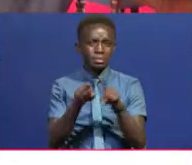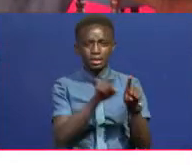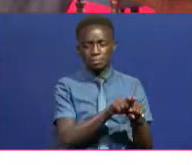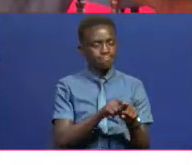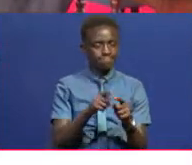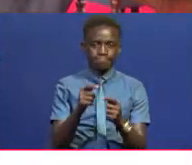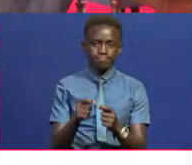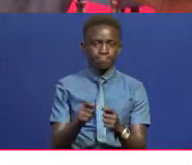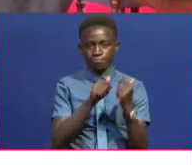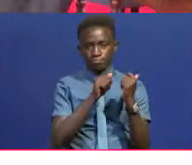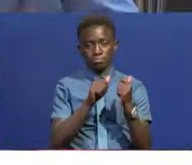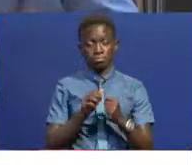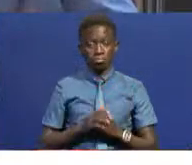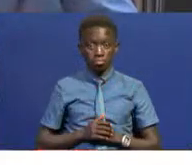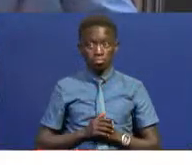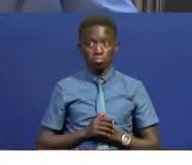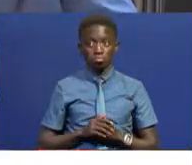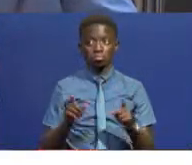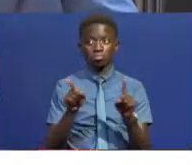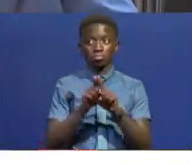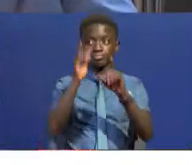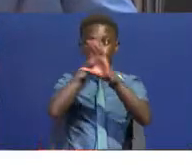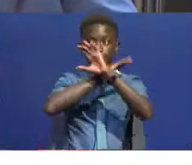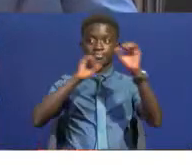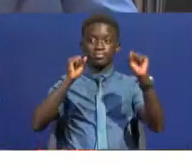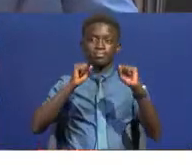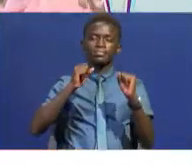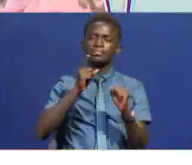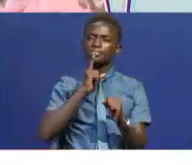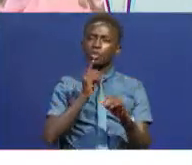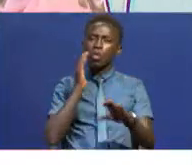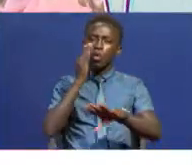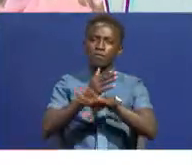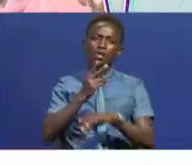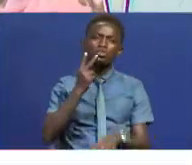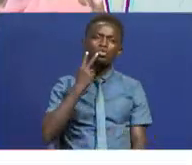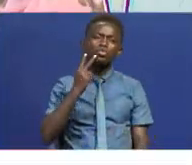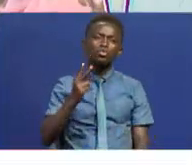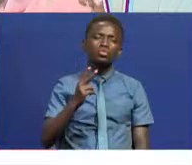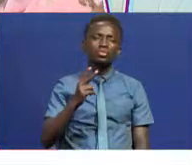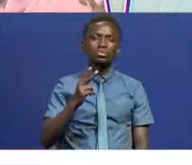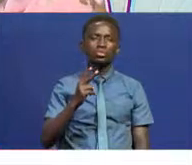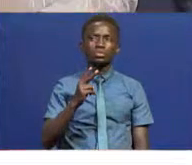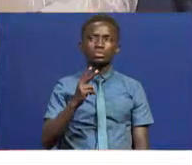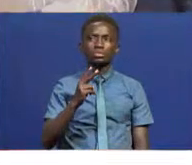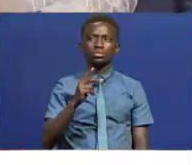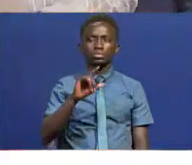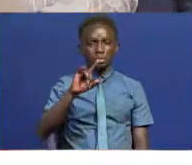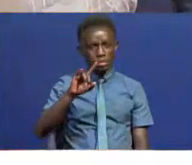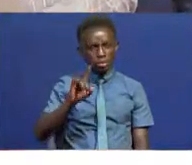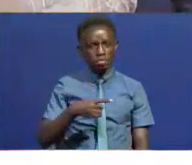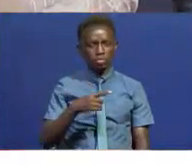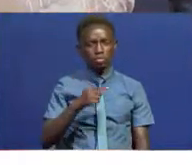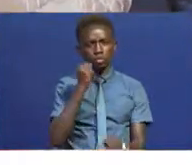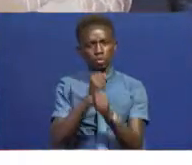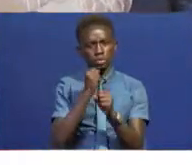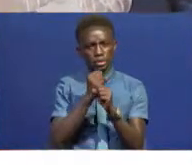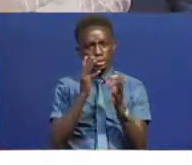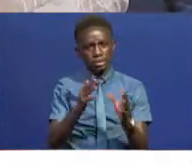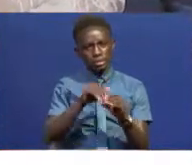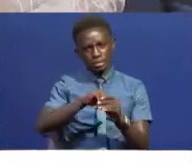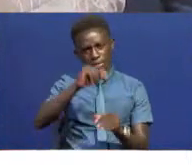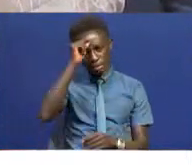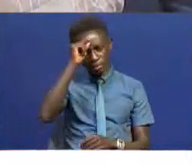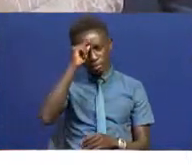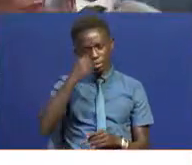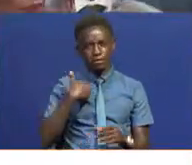president reading a riot act to over 2,000 public servants holding fake academic papers, sentiments echoed by Deputy President